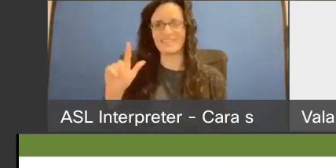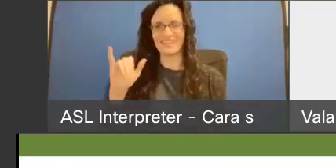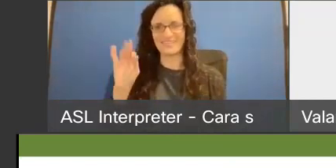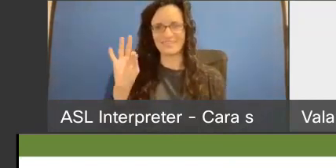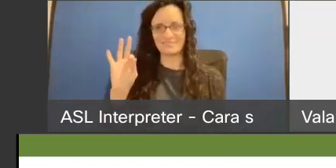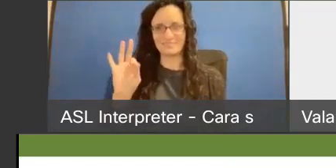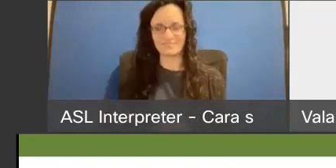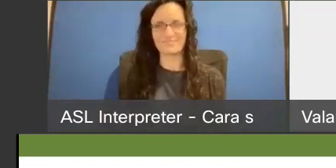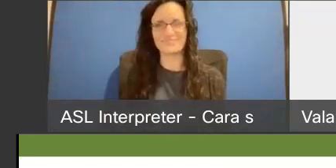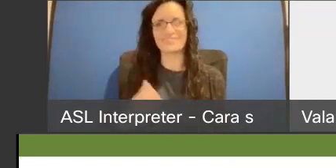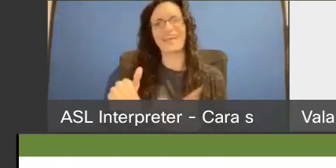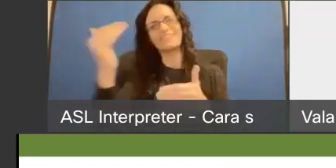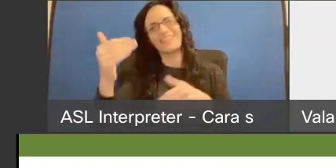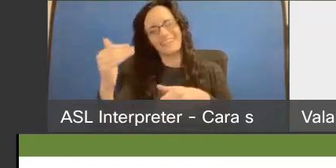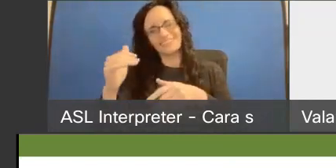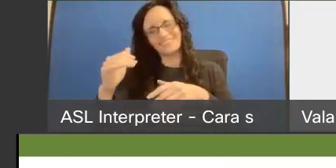go.